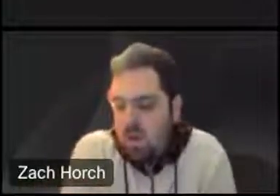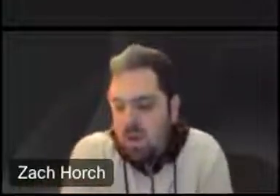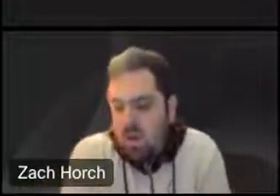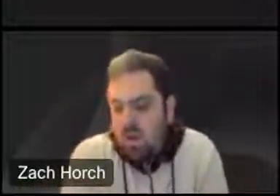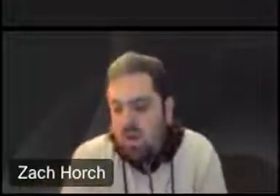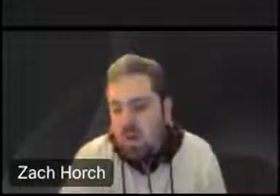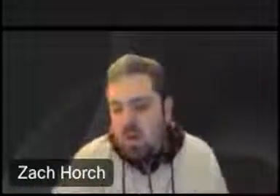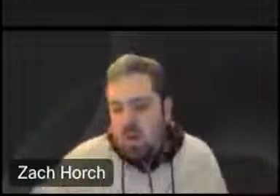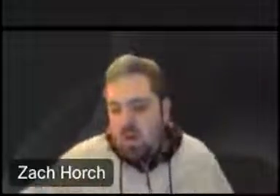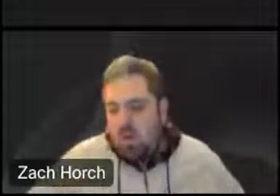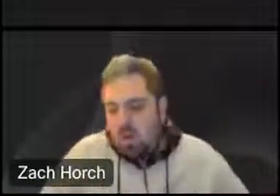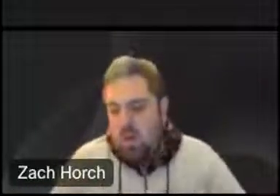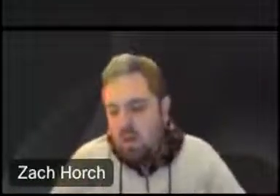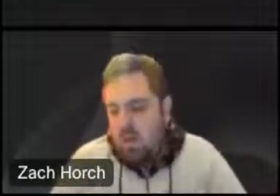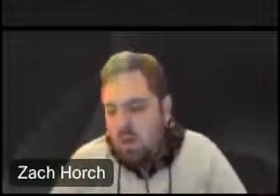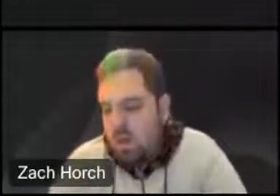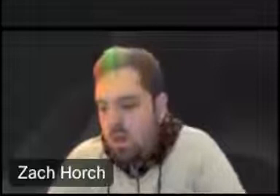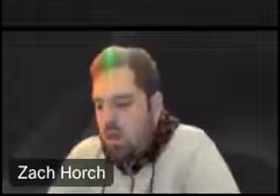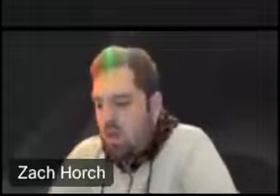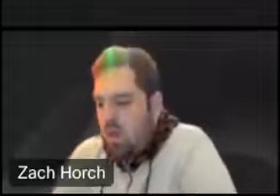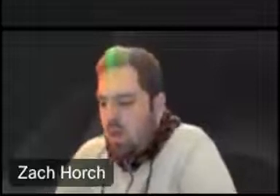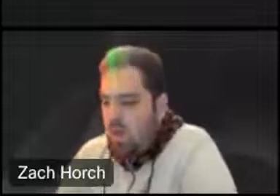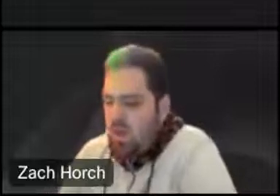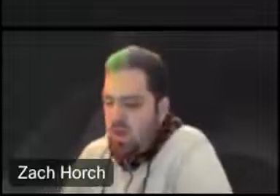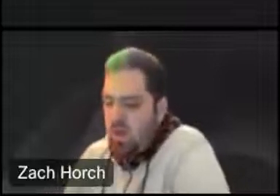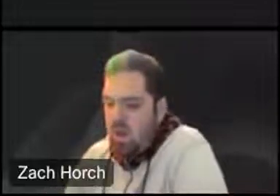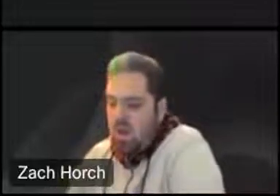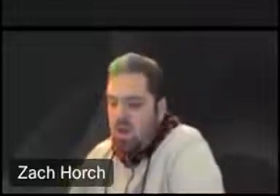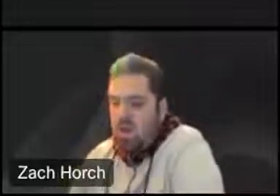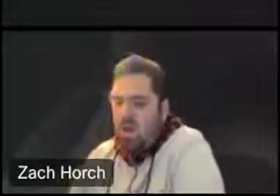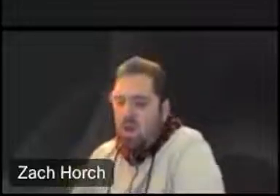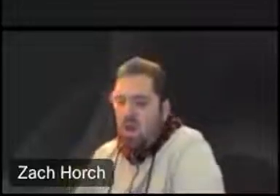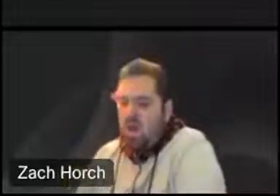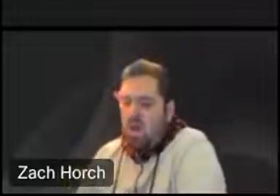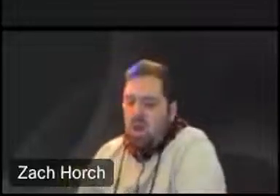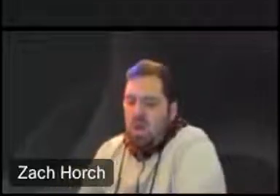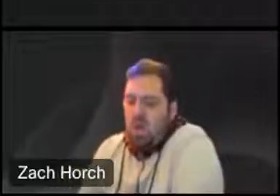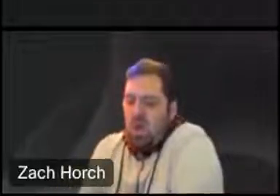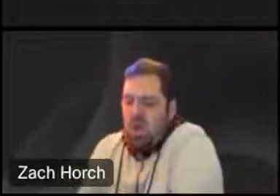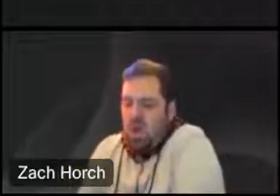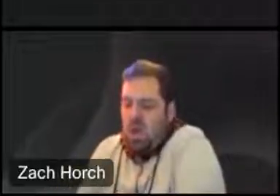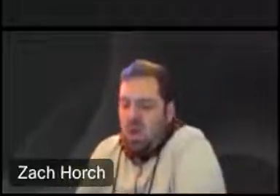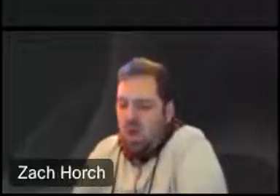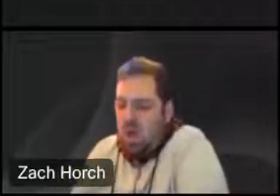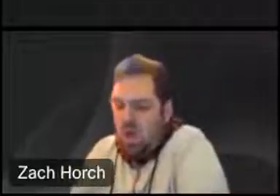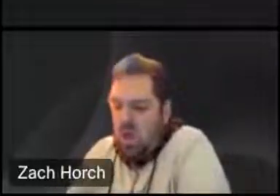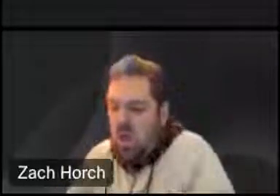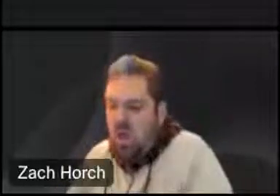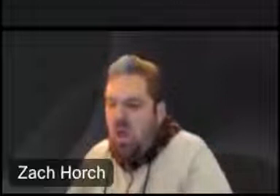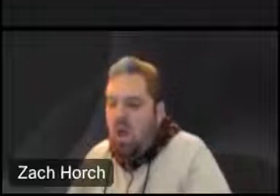to let us know about the job fair. We had a bunch of specialists that were there and a number of you all.